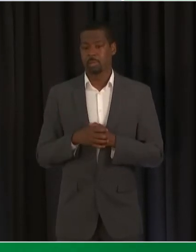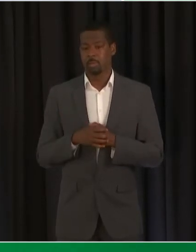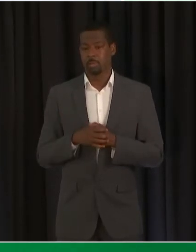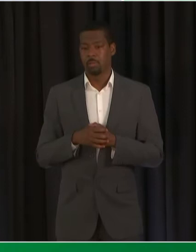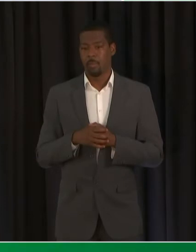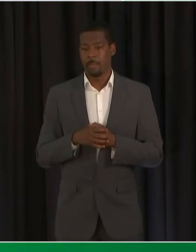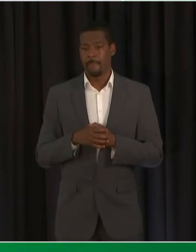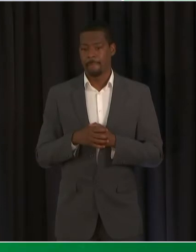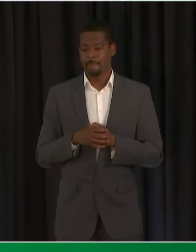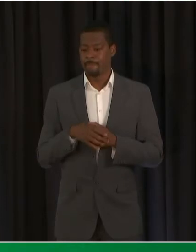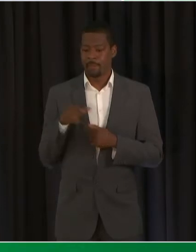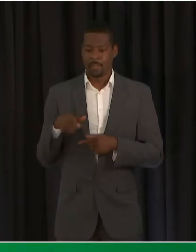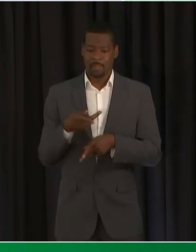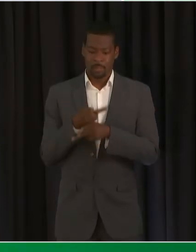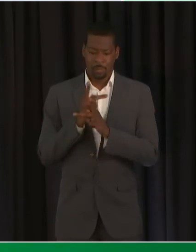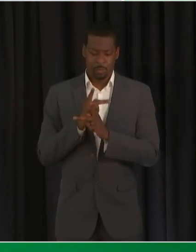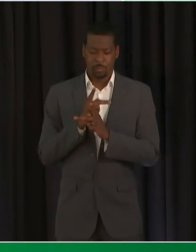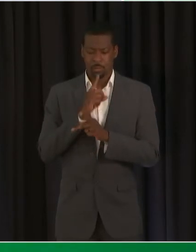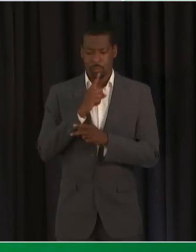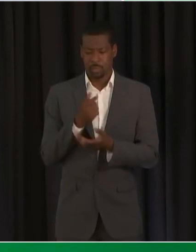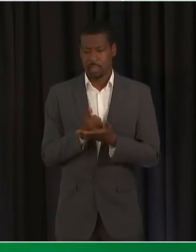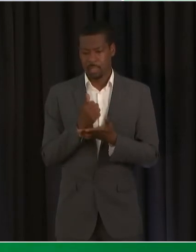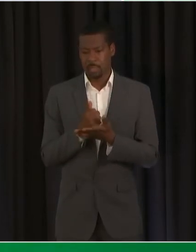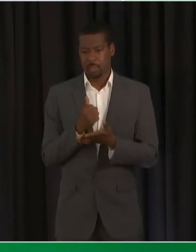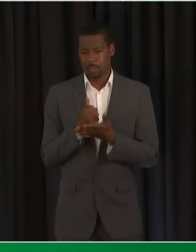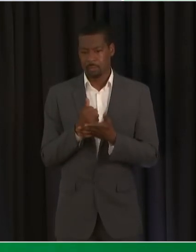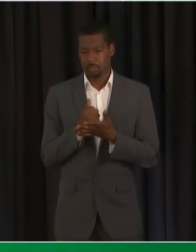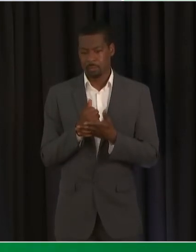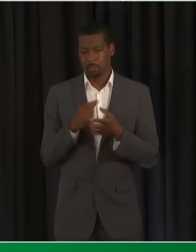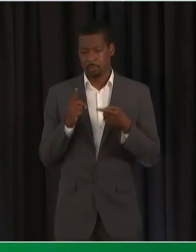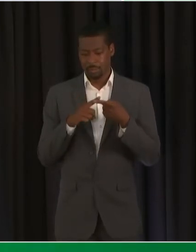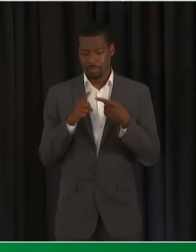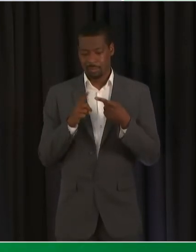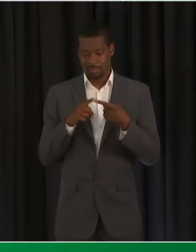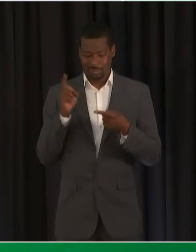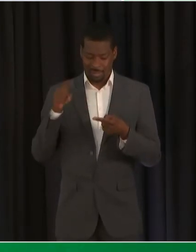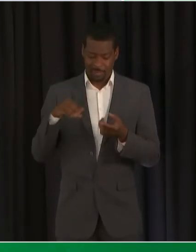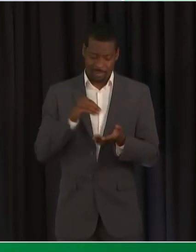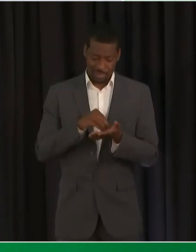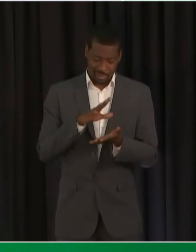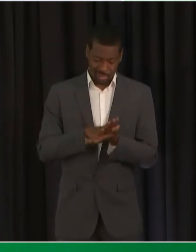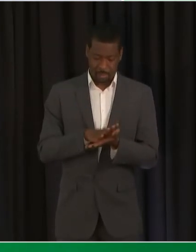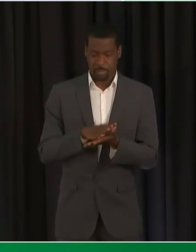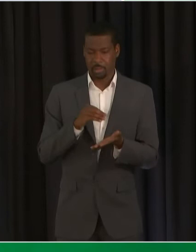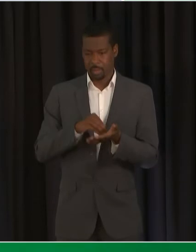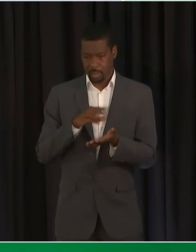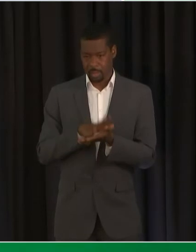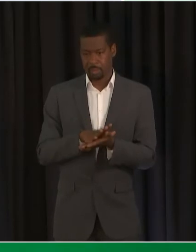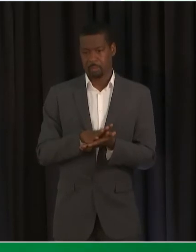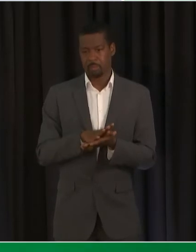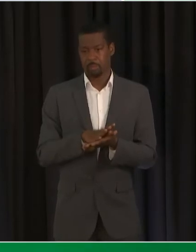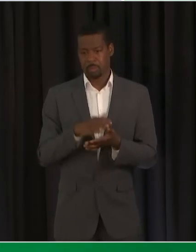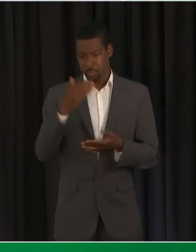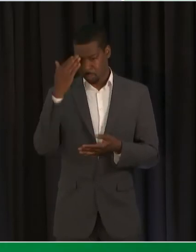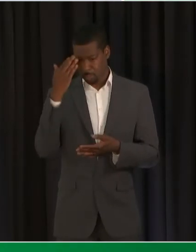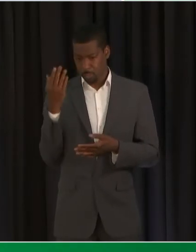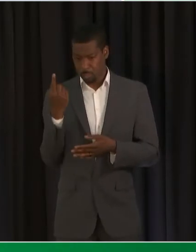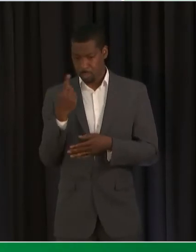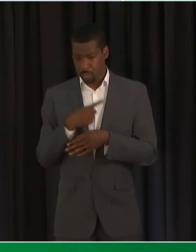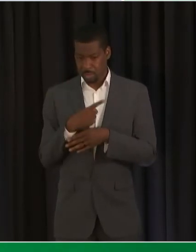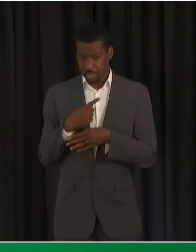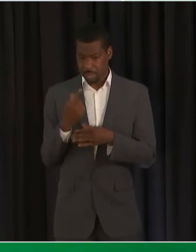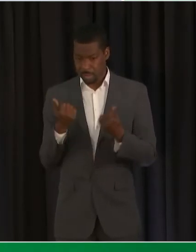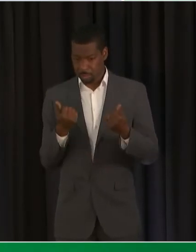in getting all of these loans and grants. One has been documentation, getting ready, knowing that there's a